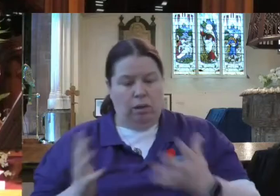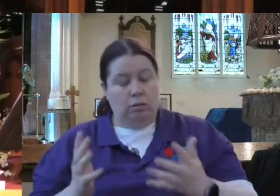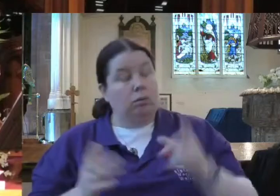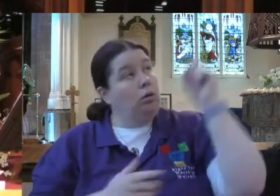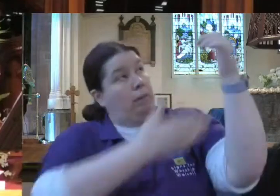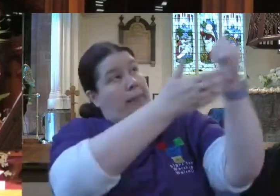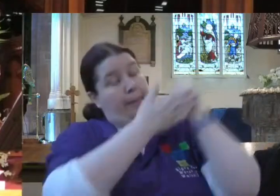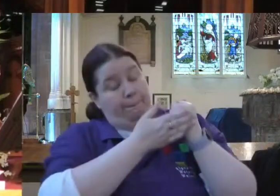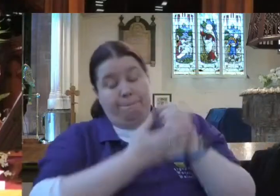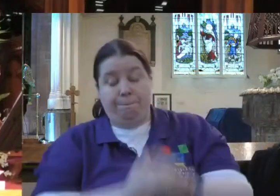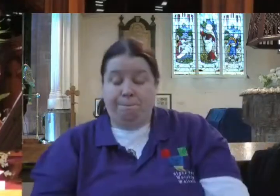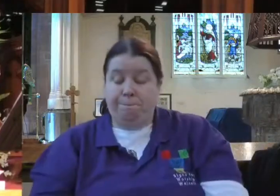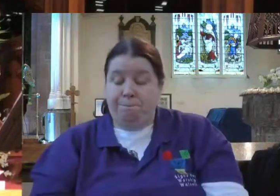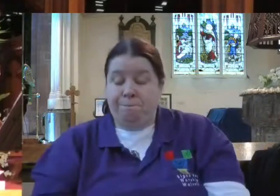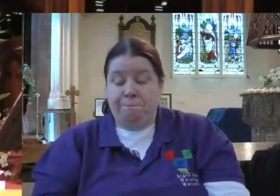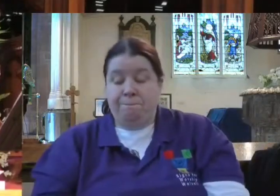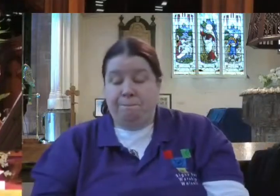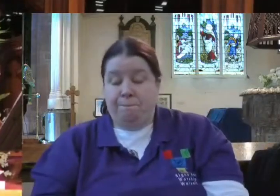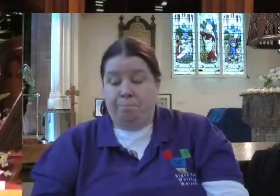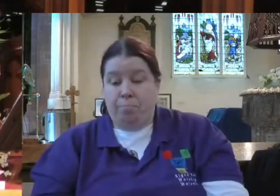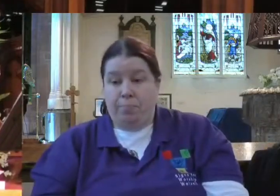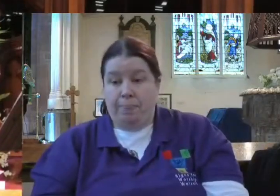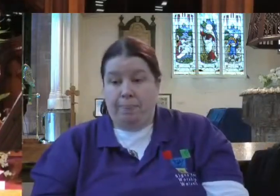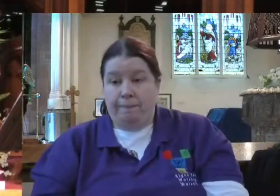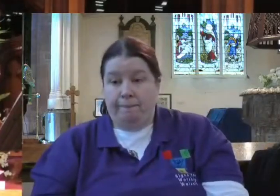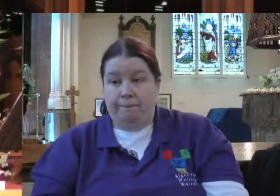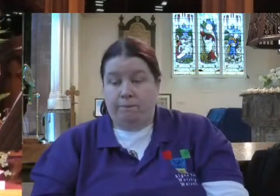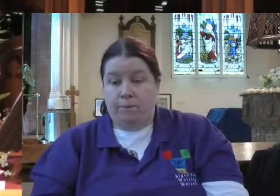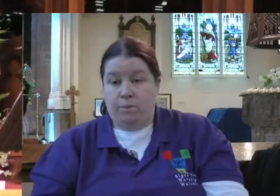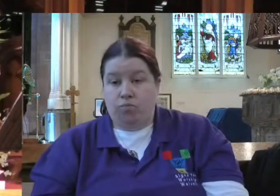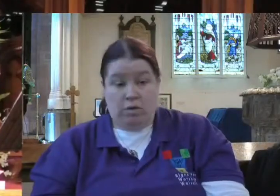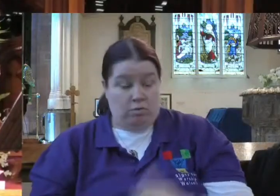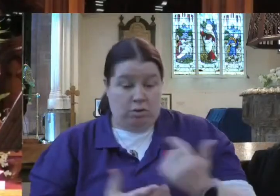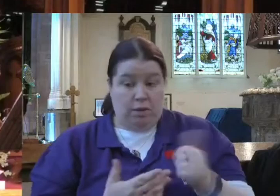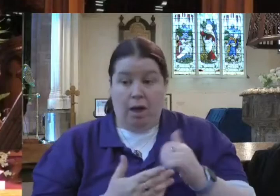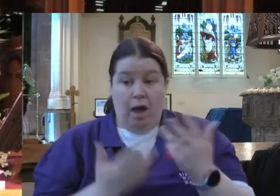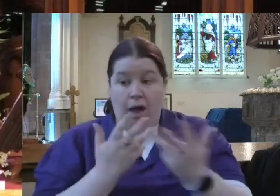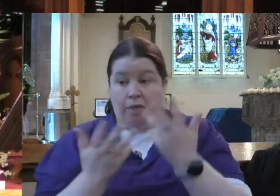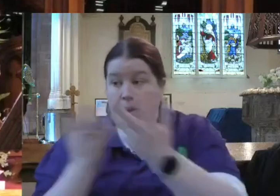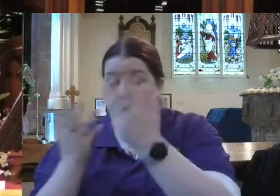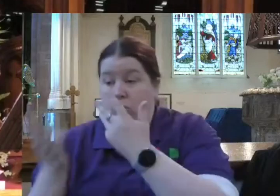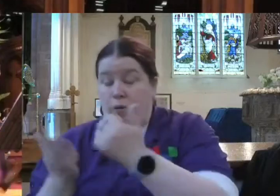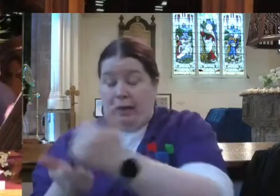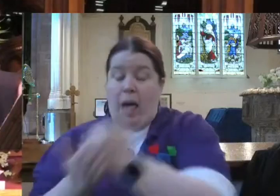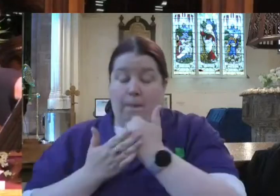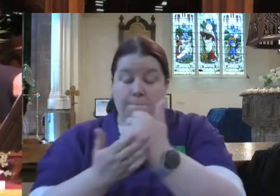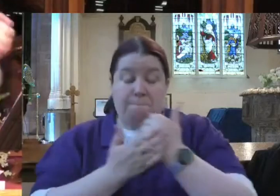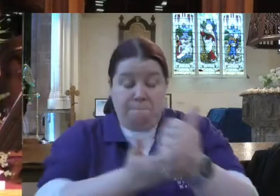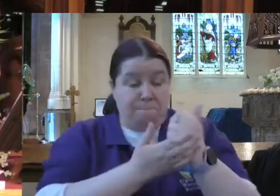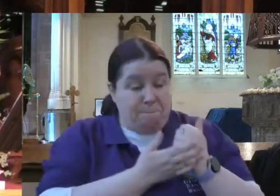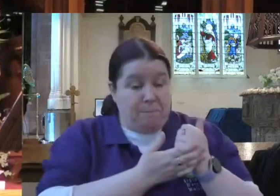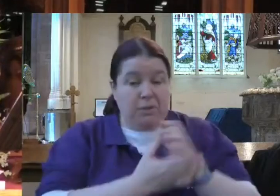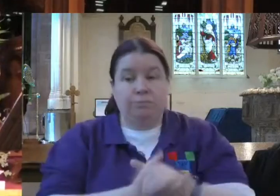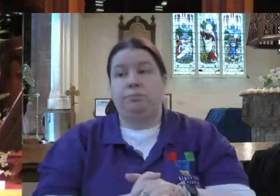helped out through the often generous and sometimes unknowingly generous actions of our friends and other people. You know,